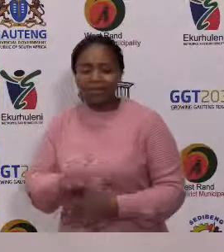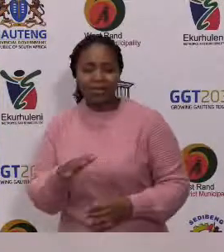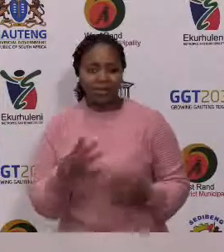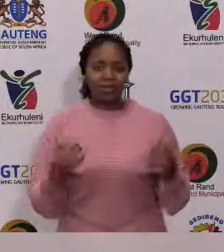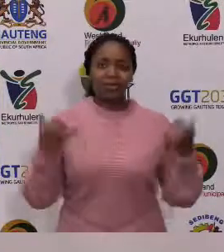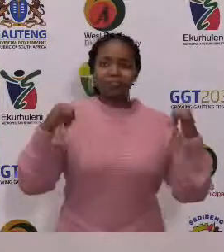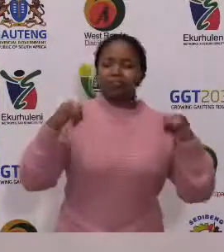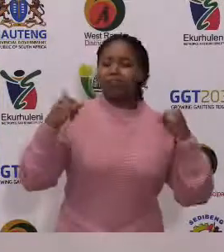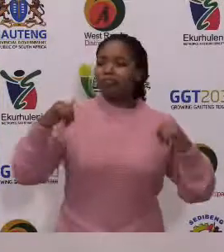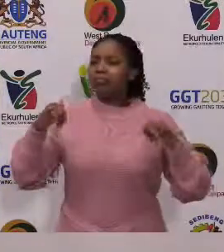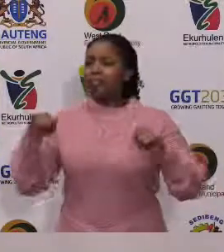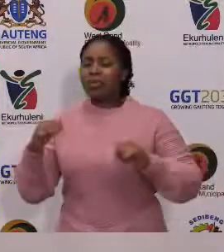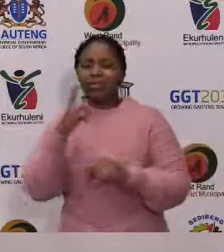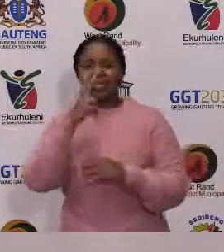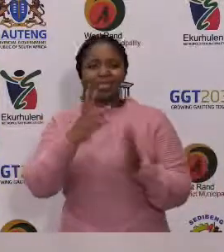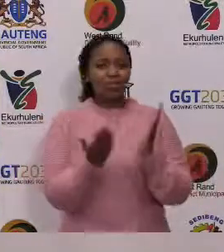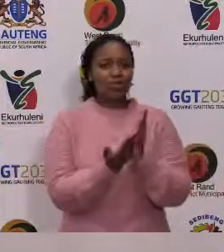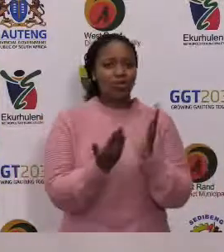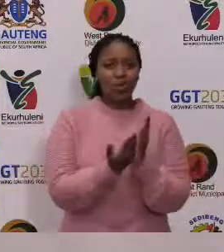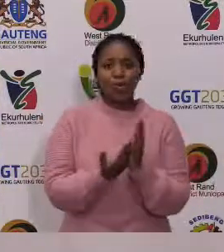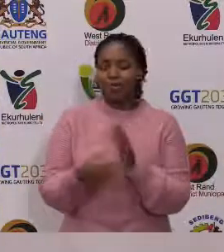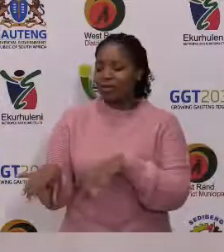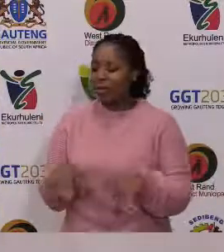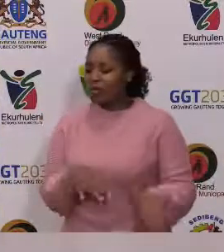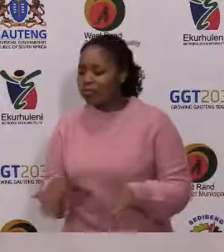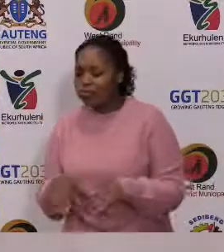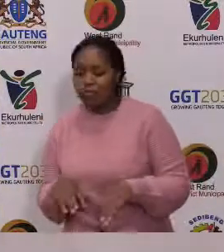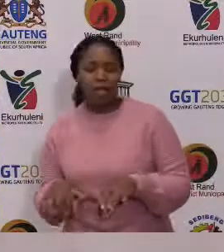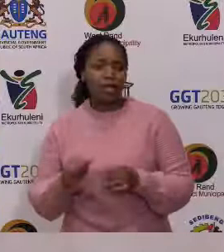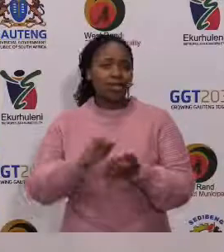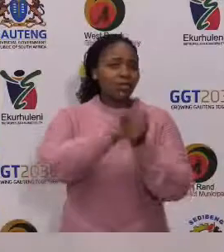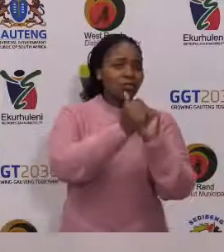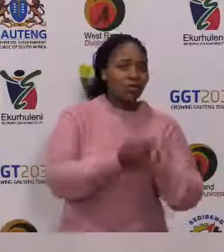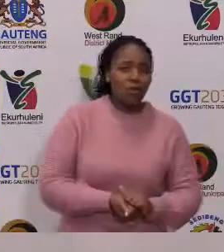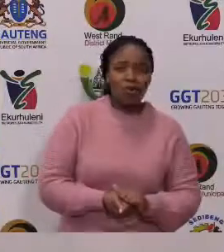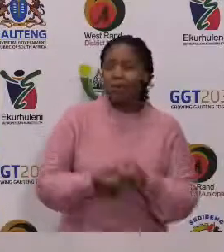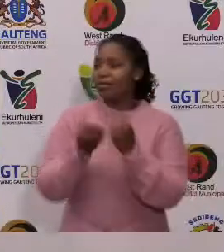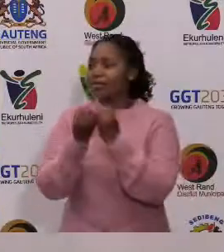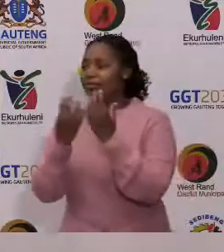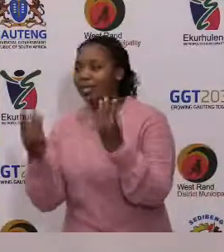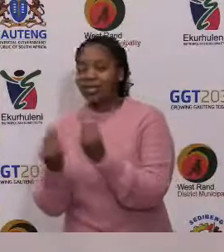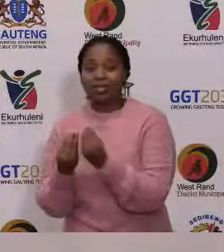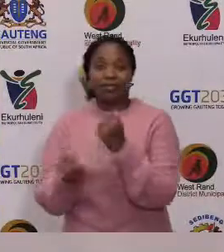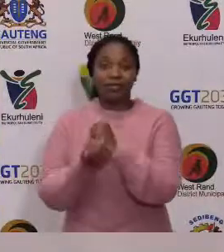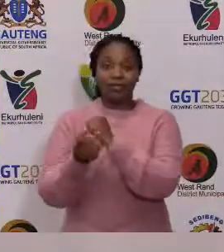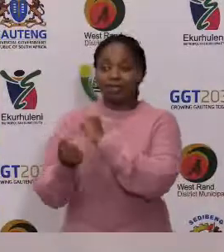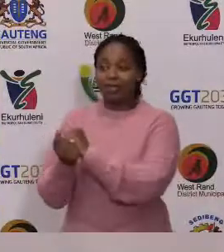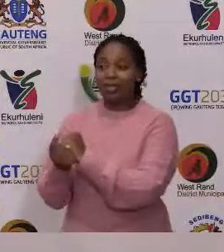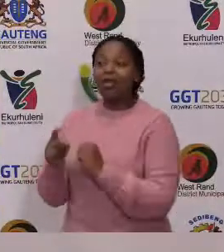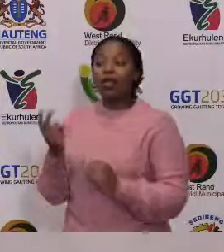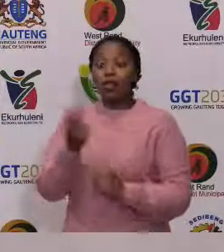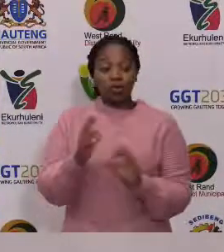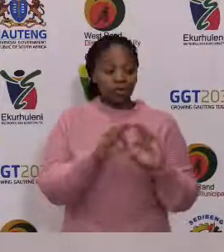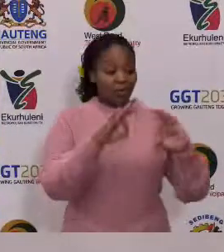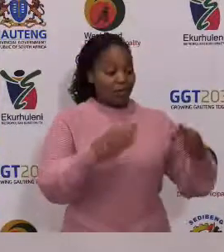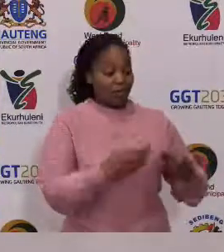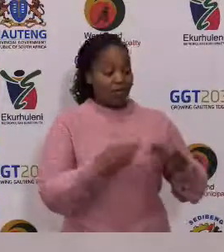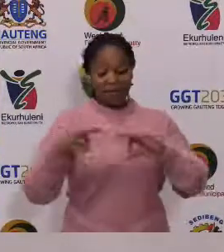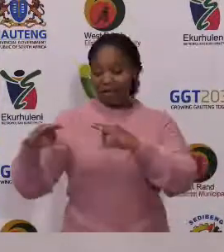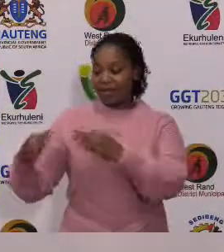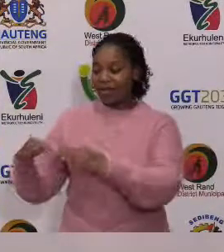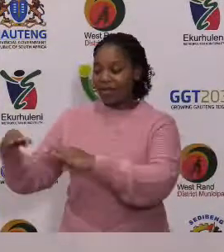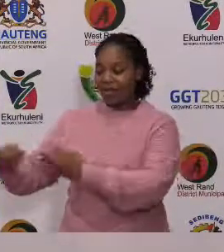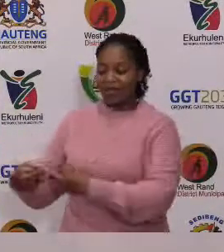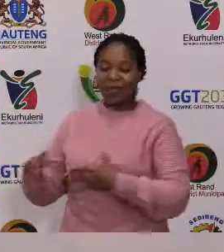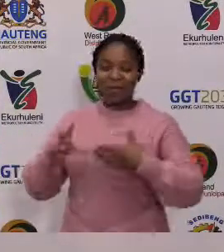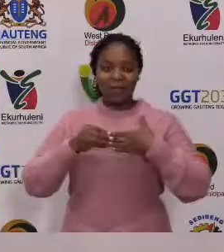seen clusters of cases showing up in schools, clusters of cases showing up in workplaces. Also in families, clusters of